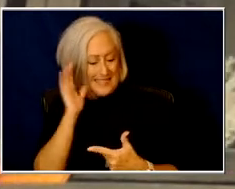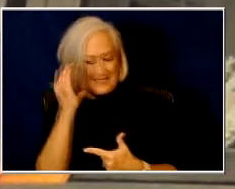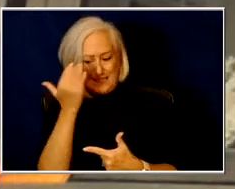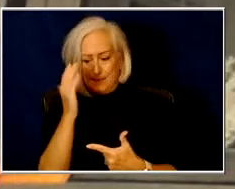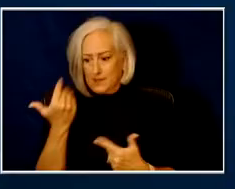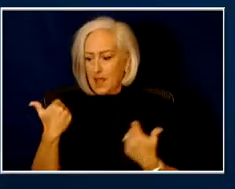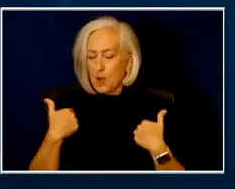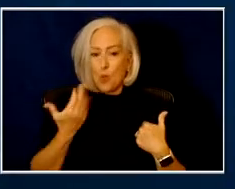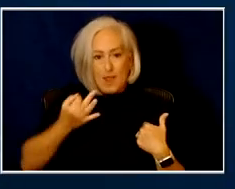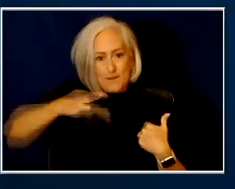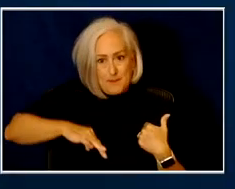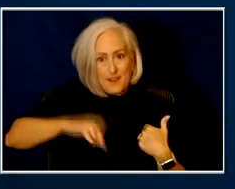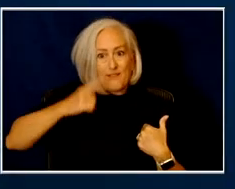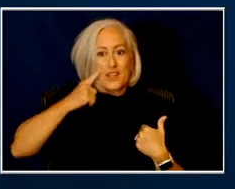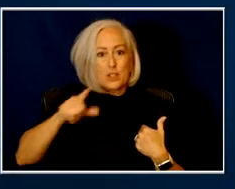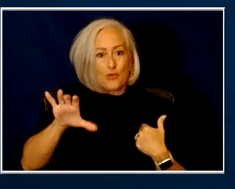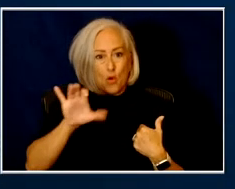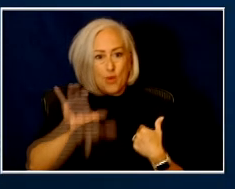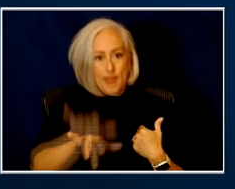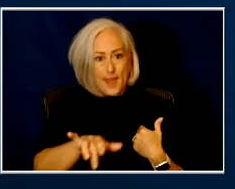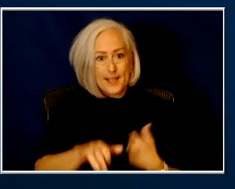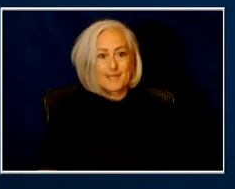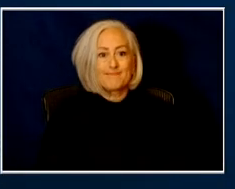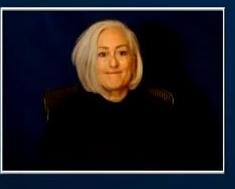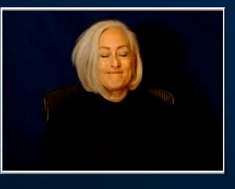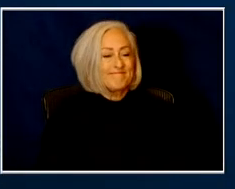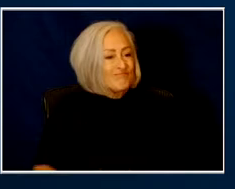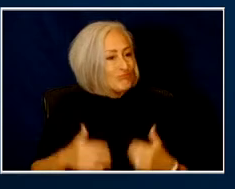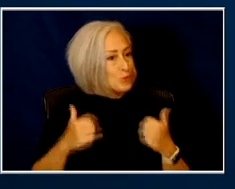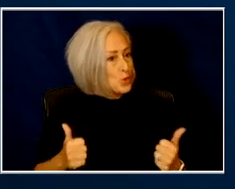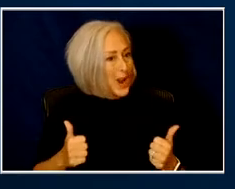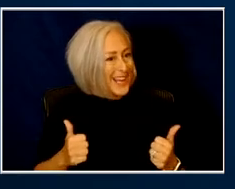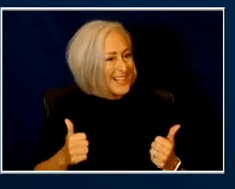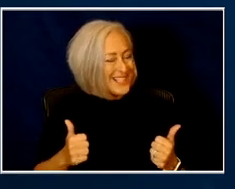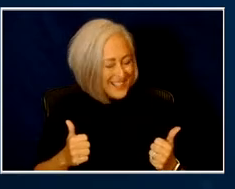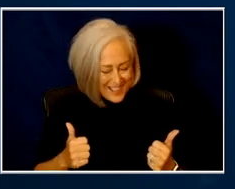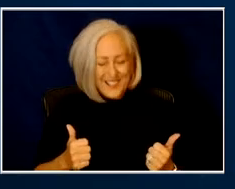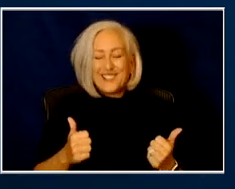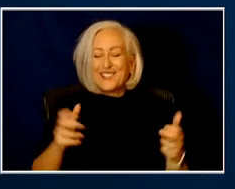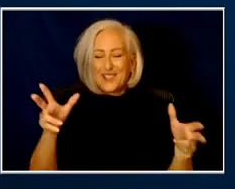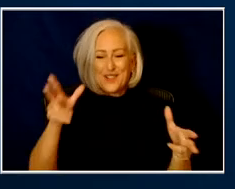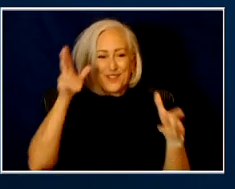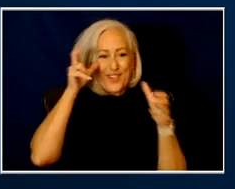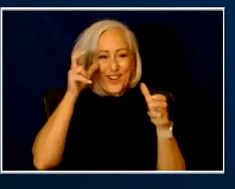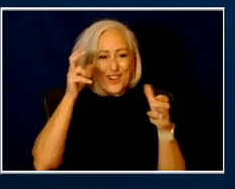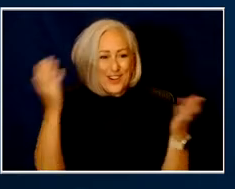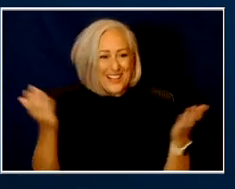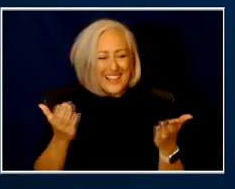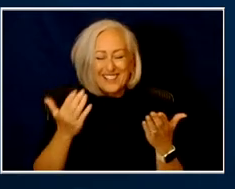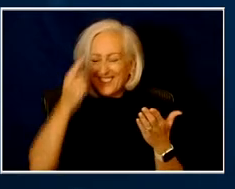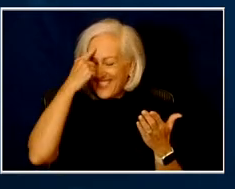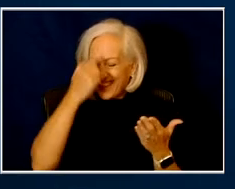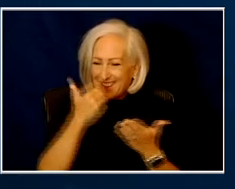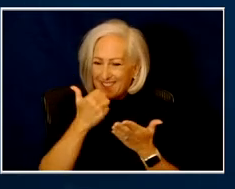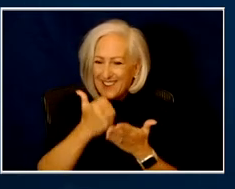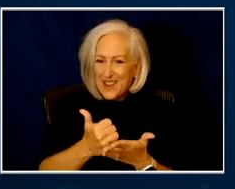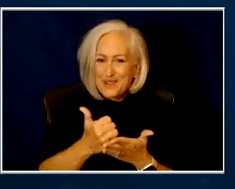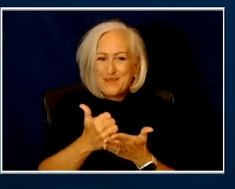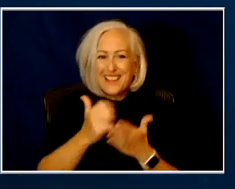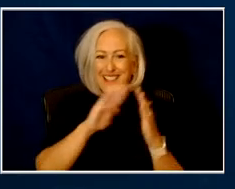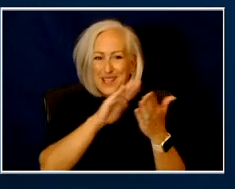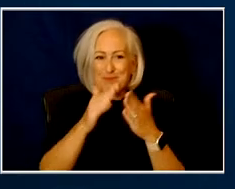that all right great well you hear you heard it here so I think you are helping our community and all the viewers around things right